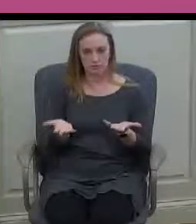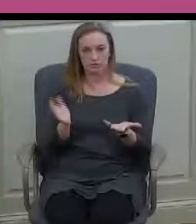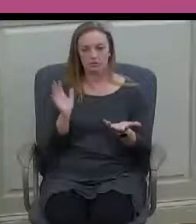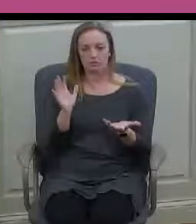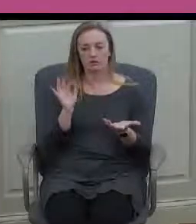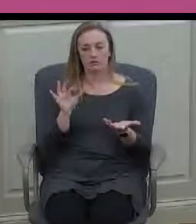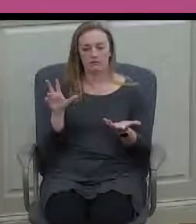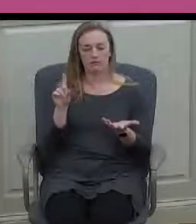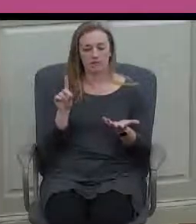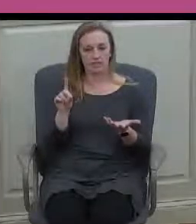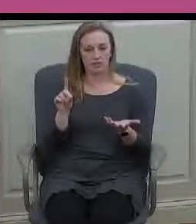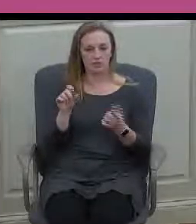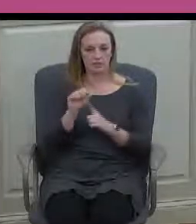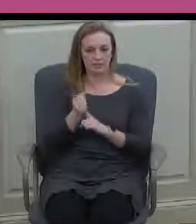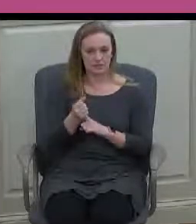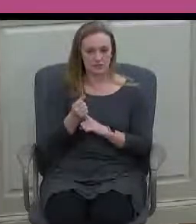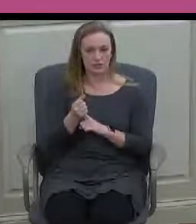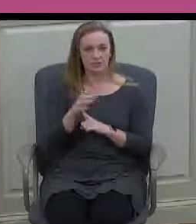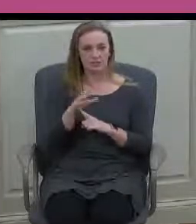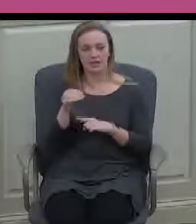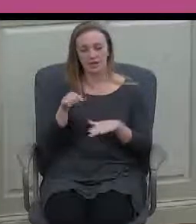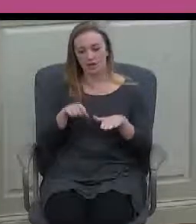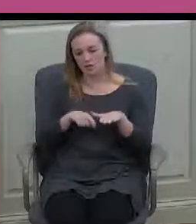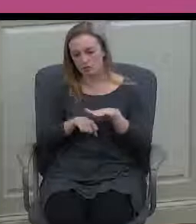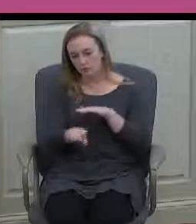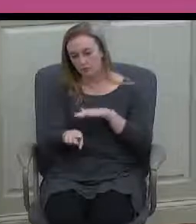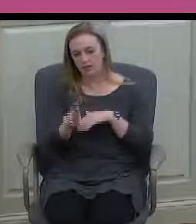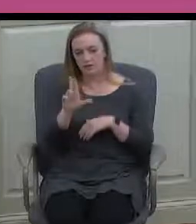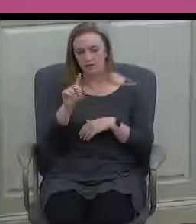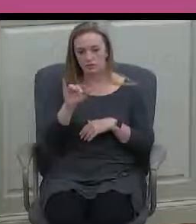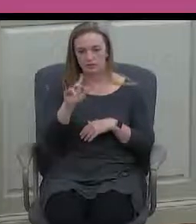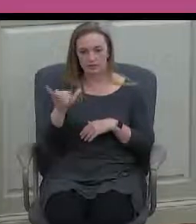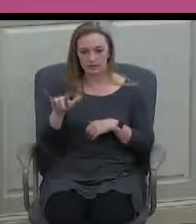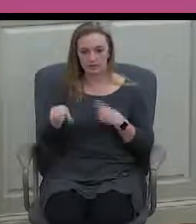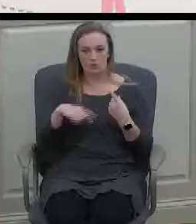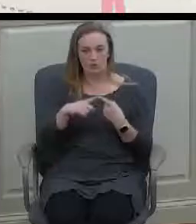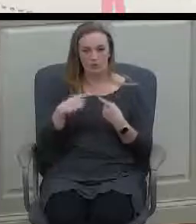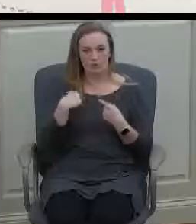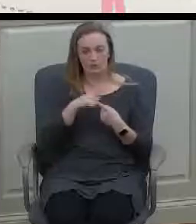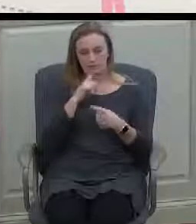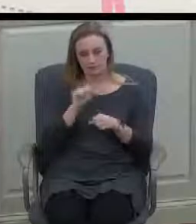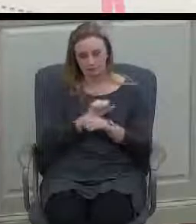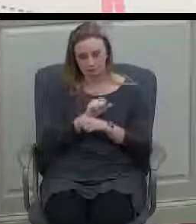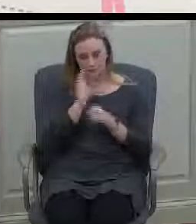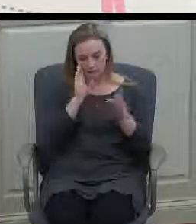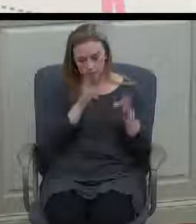field conditions and underground utilities once we get into the nitty-gritty of planning.